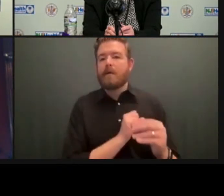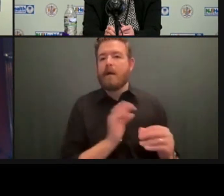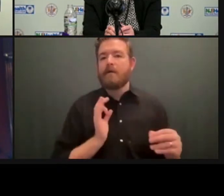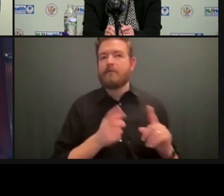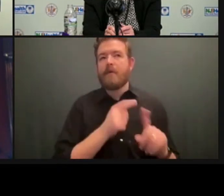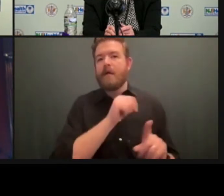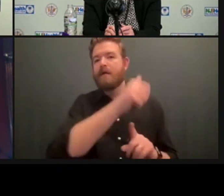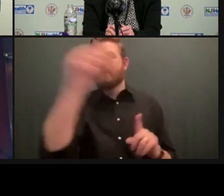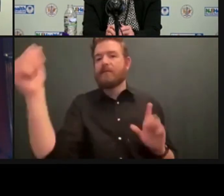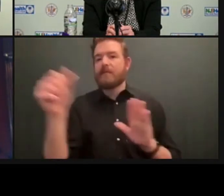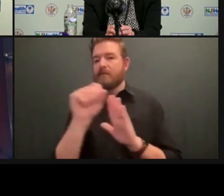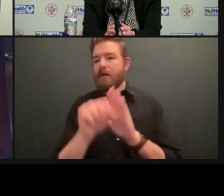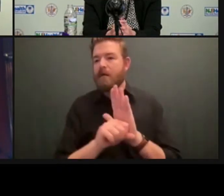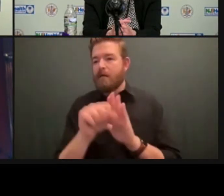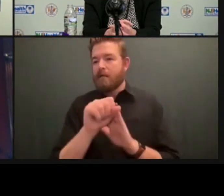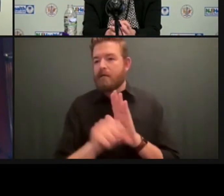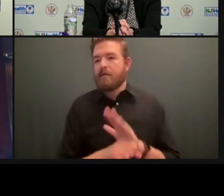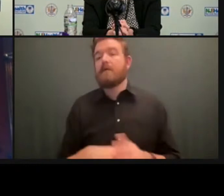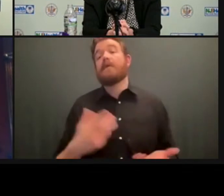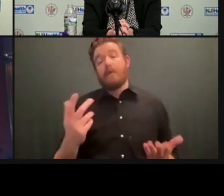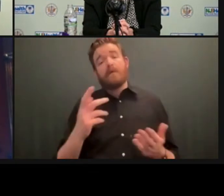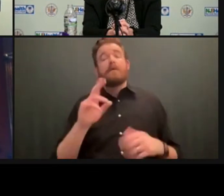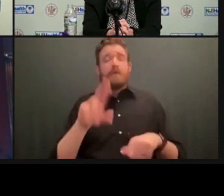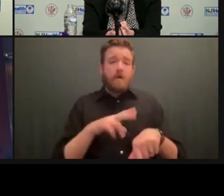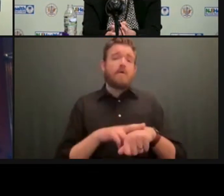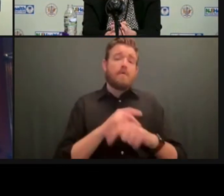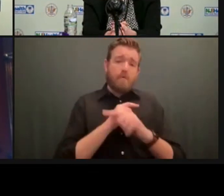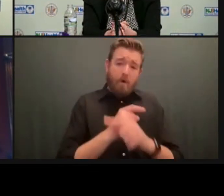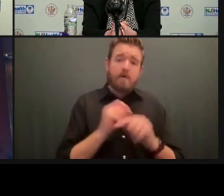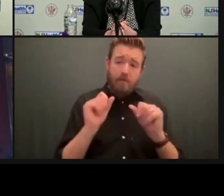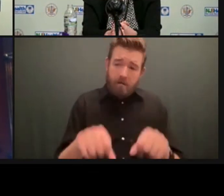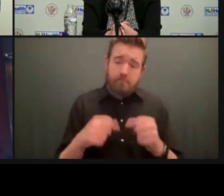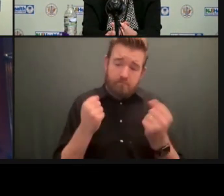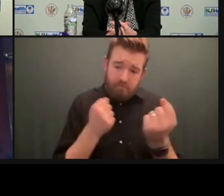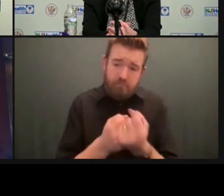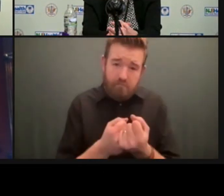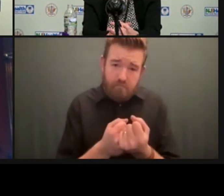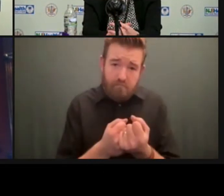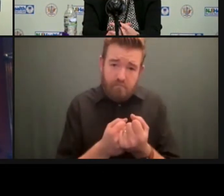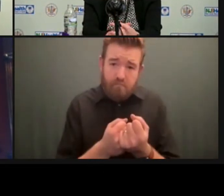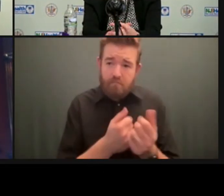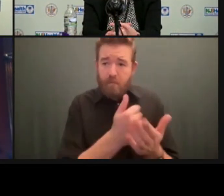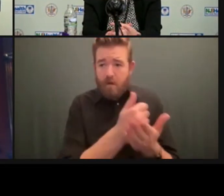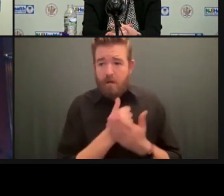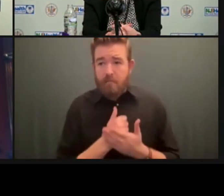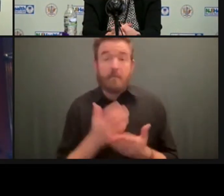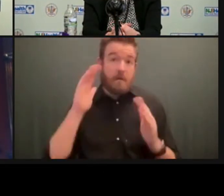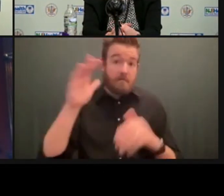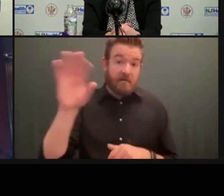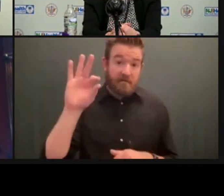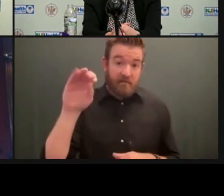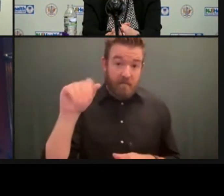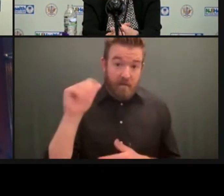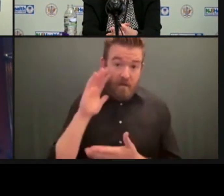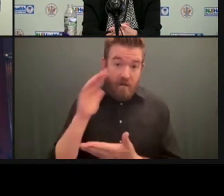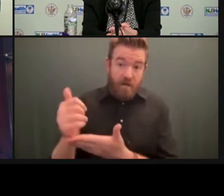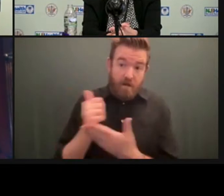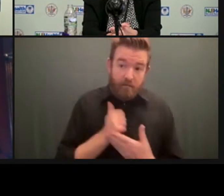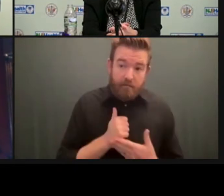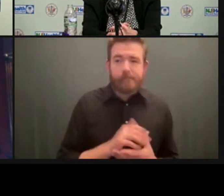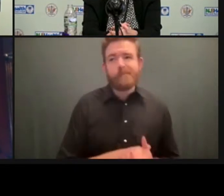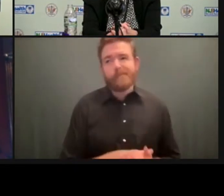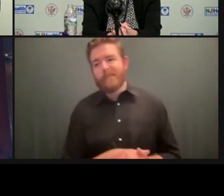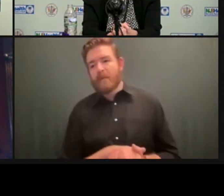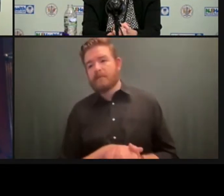one area. We are hoping that FEMA can help us out, perhaps beyond that. I say that because any more